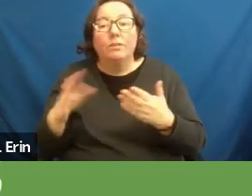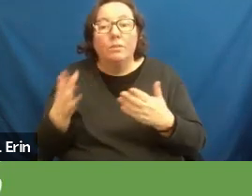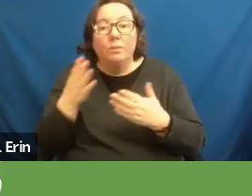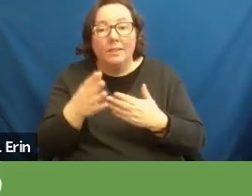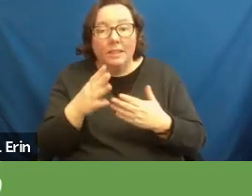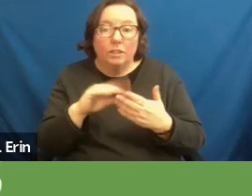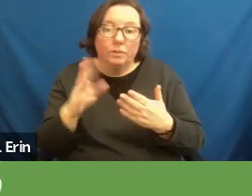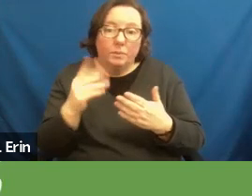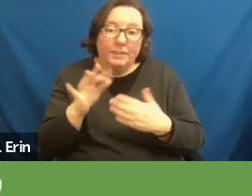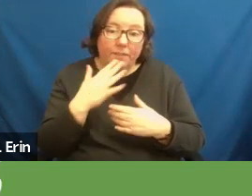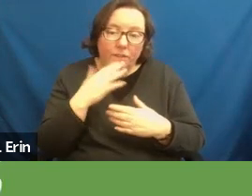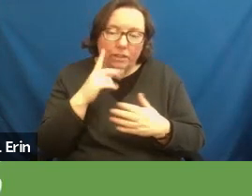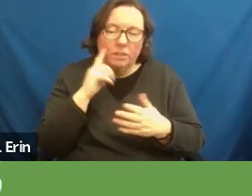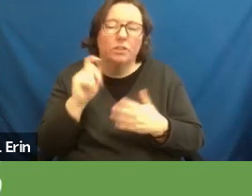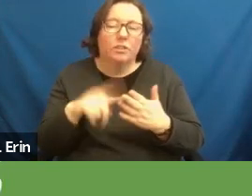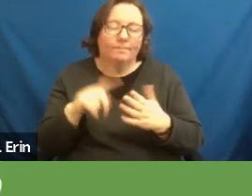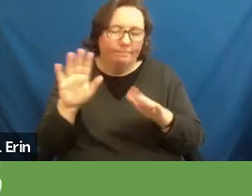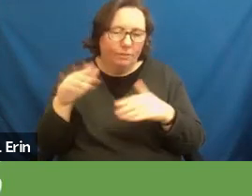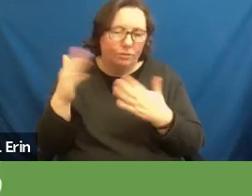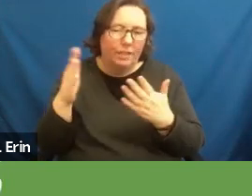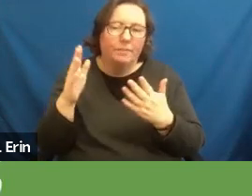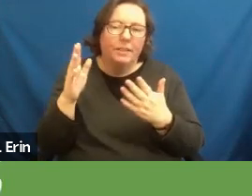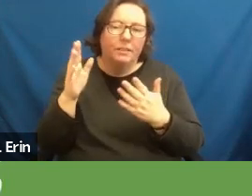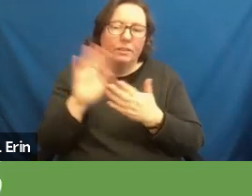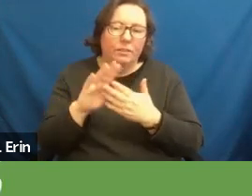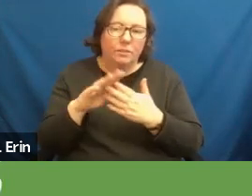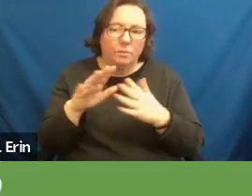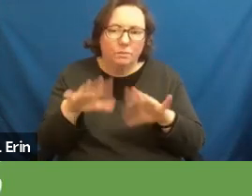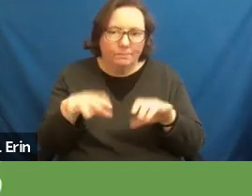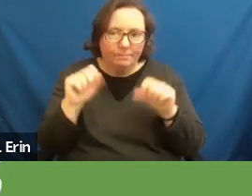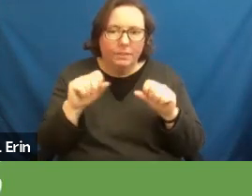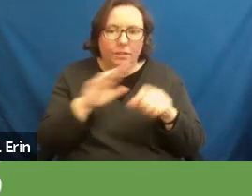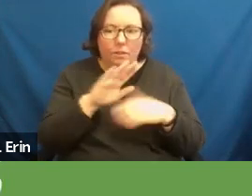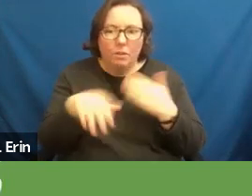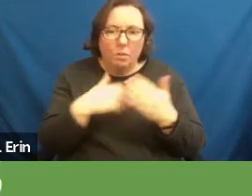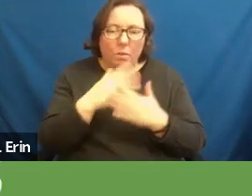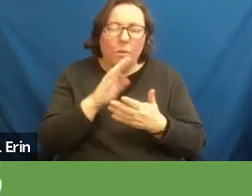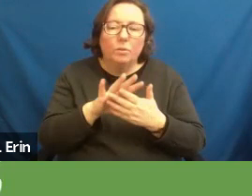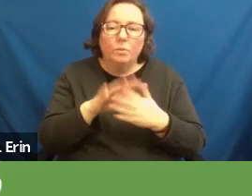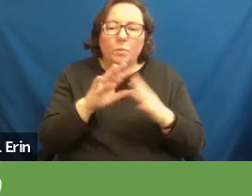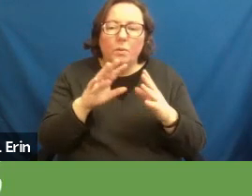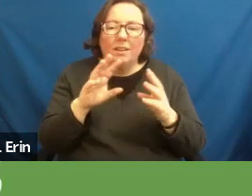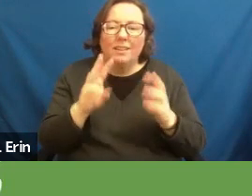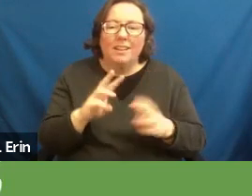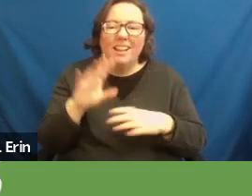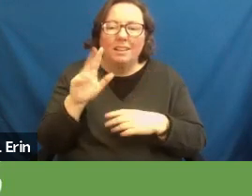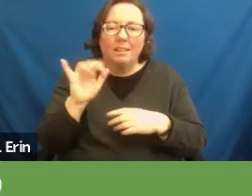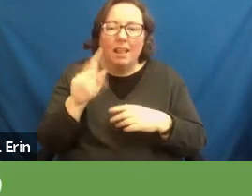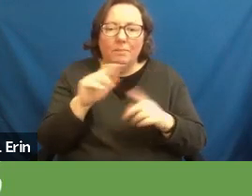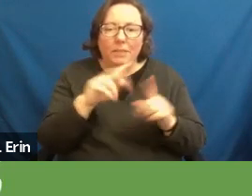color, recommended that the school administer school climate surveys in order to make the pool more